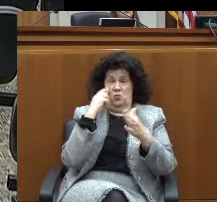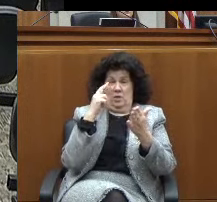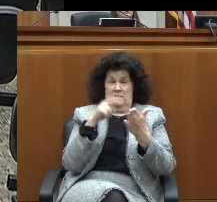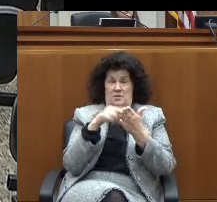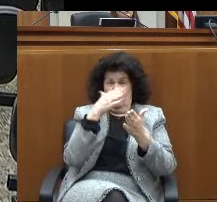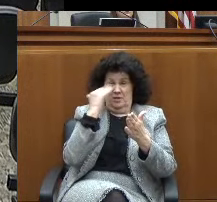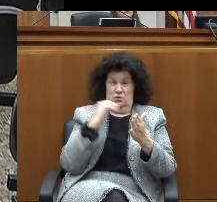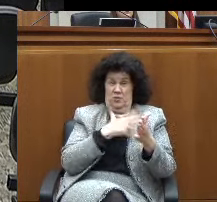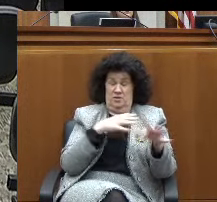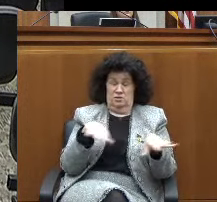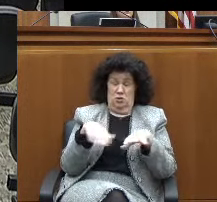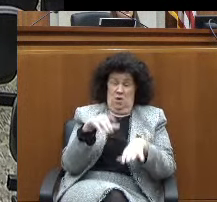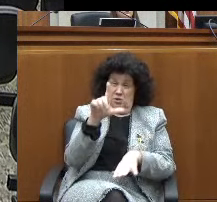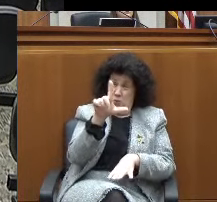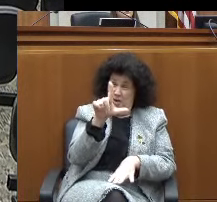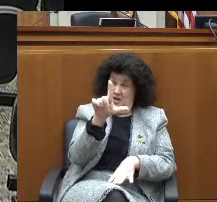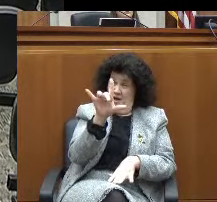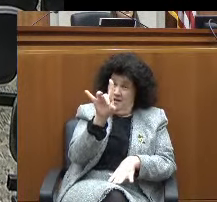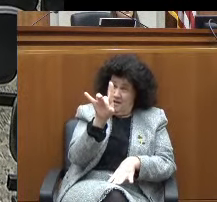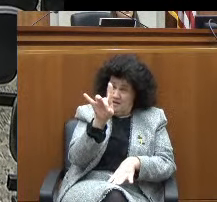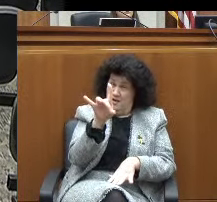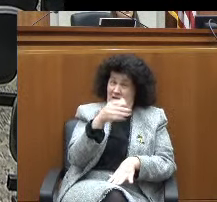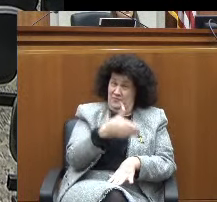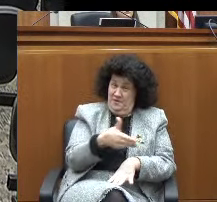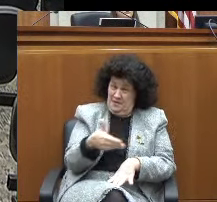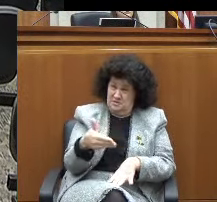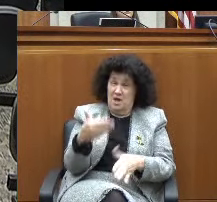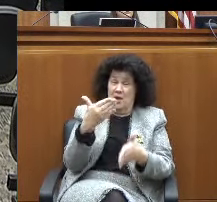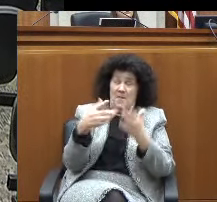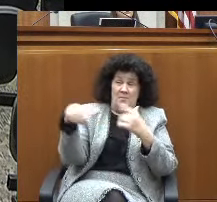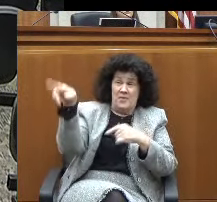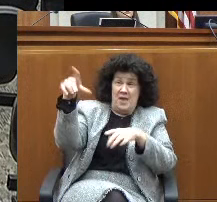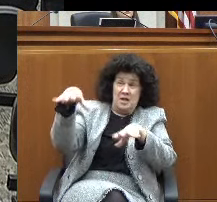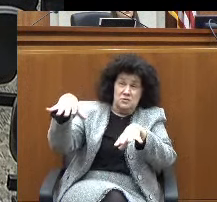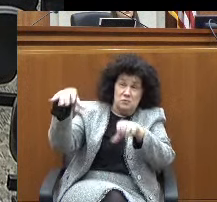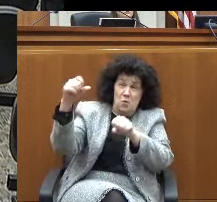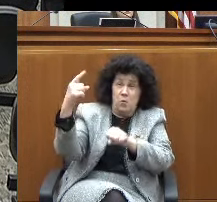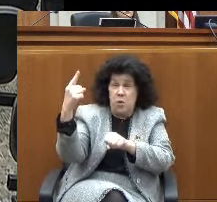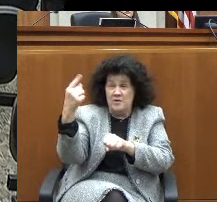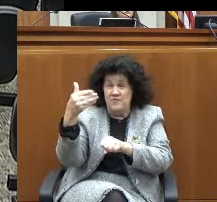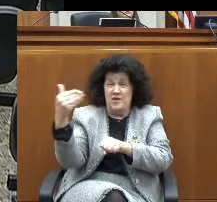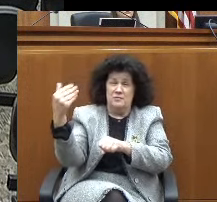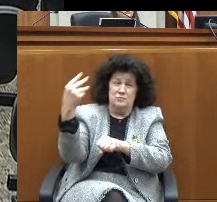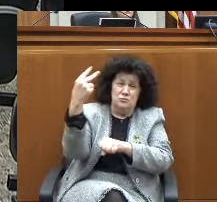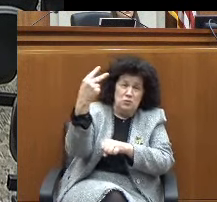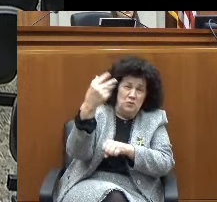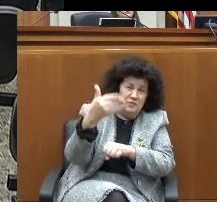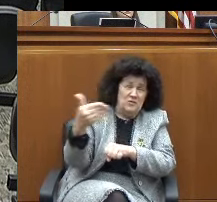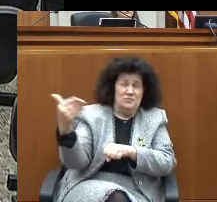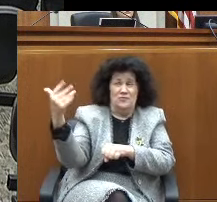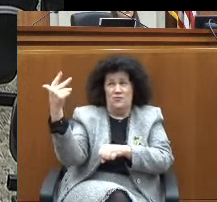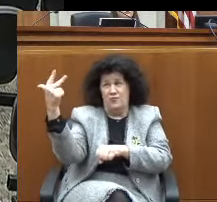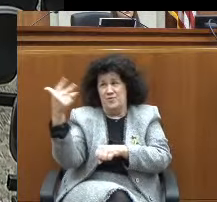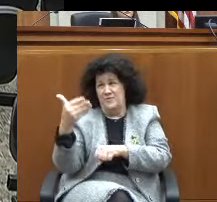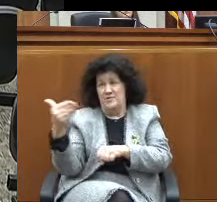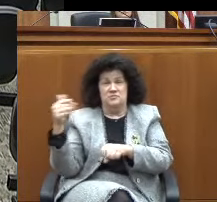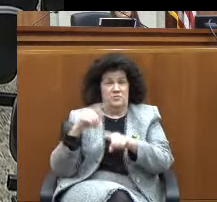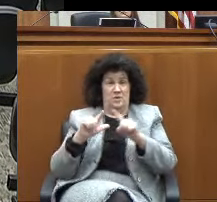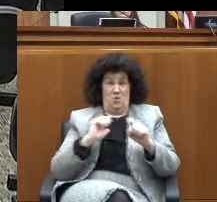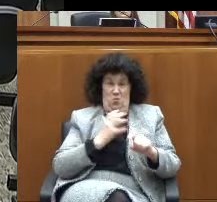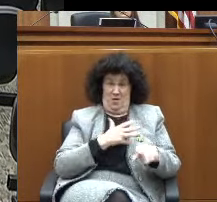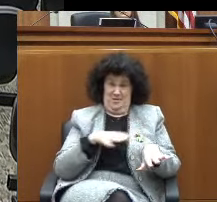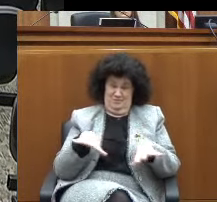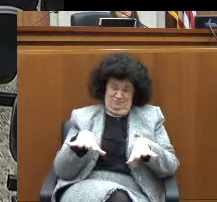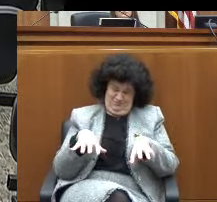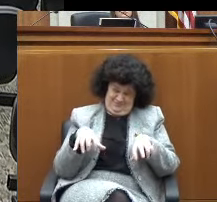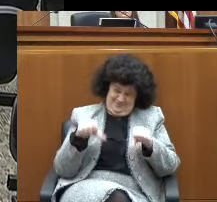doing 28 things at the same time. So we are really moving a lot at once to really see that difference. I